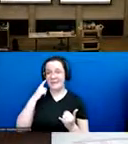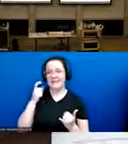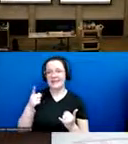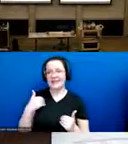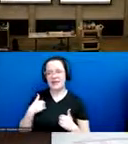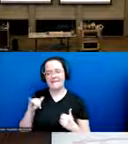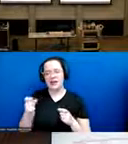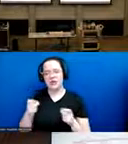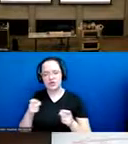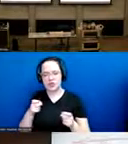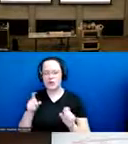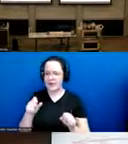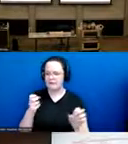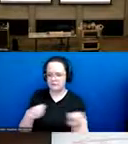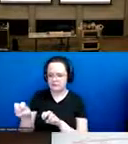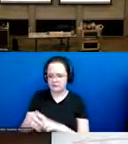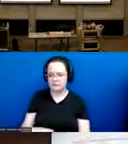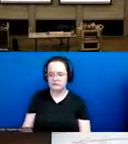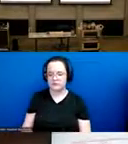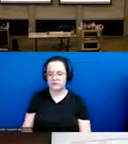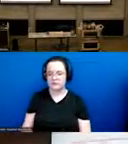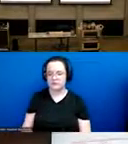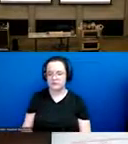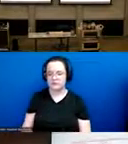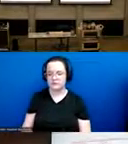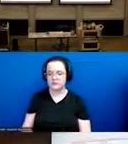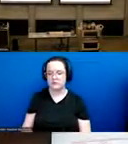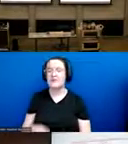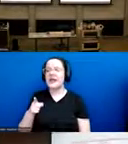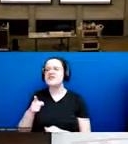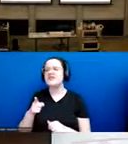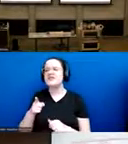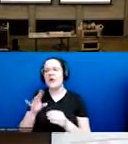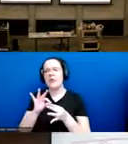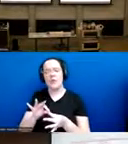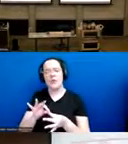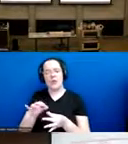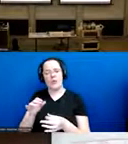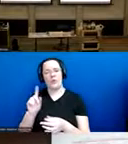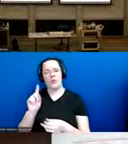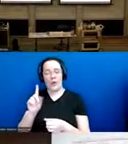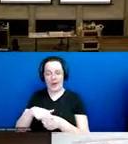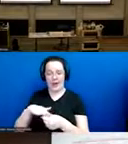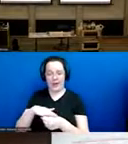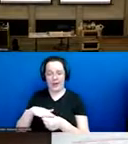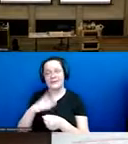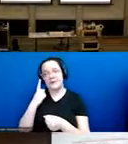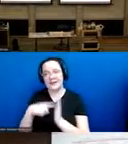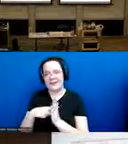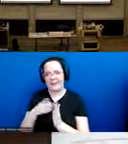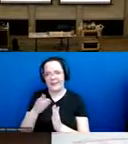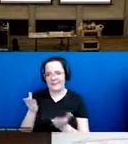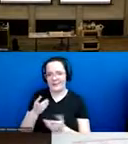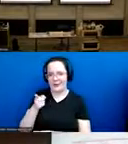this transition, right? Depending in which area where your atoms are here, so say for example here, you